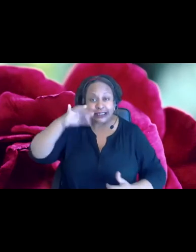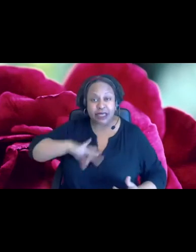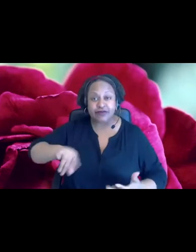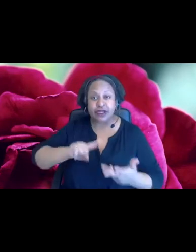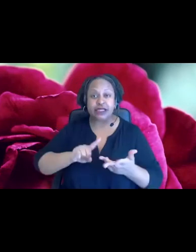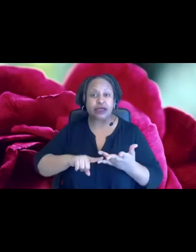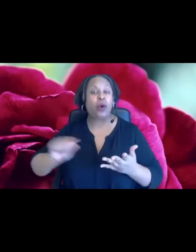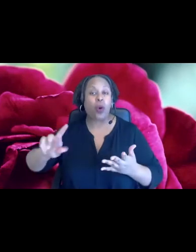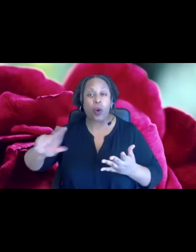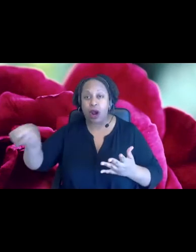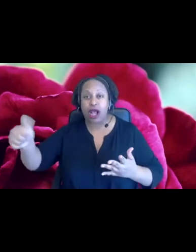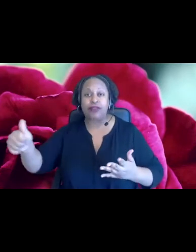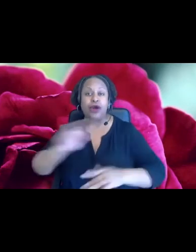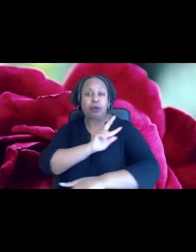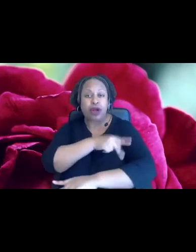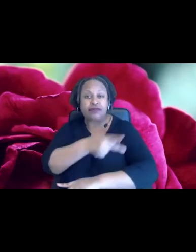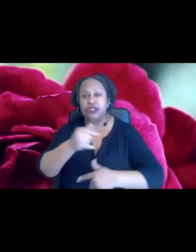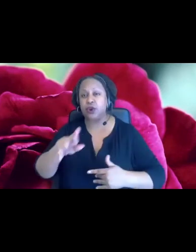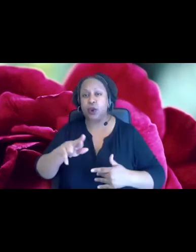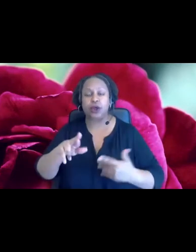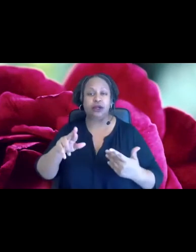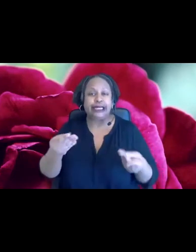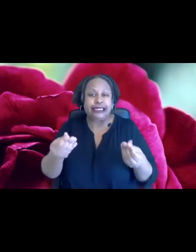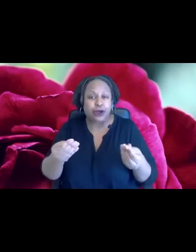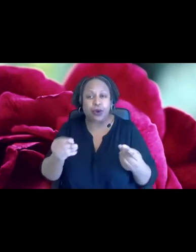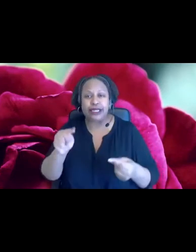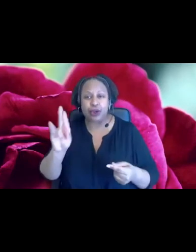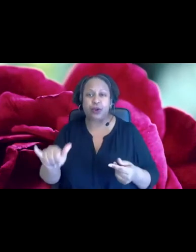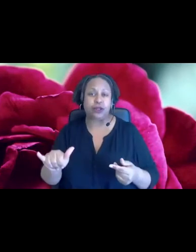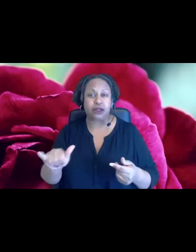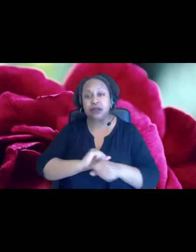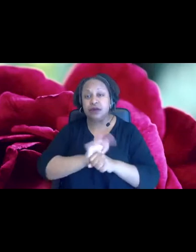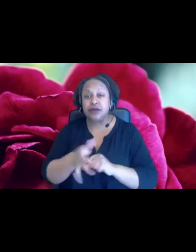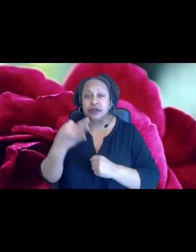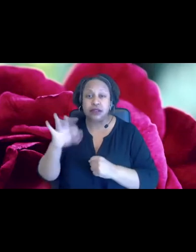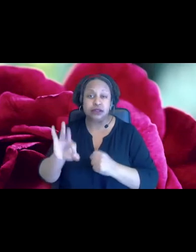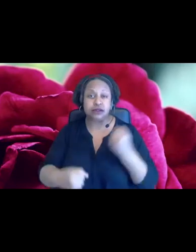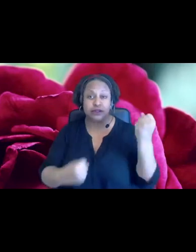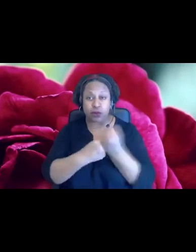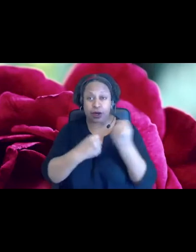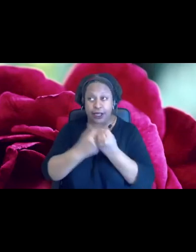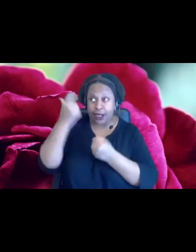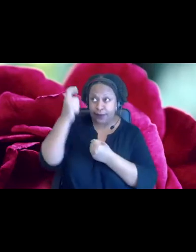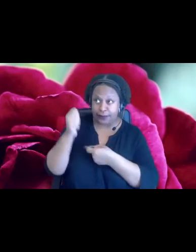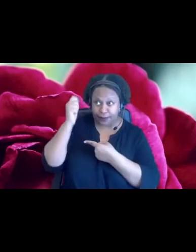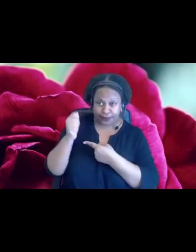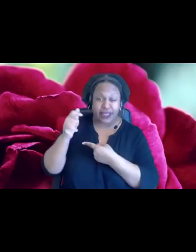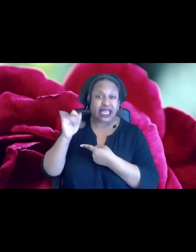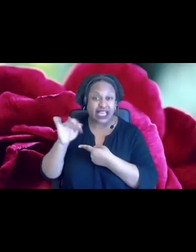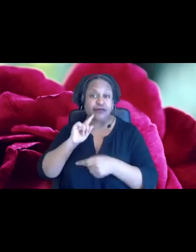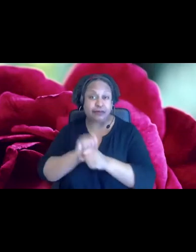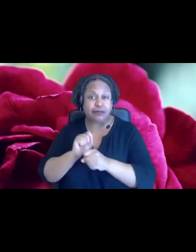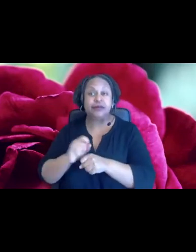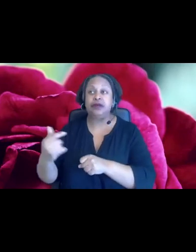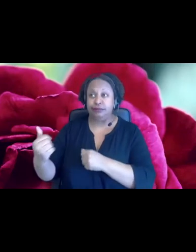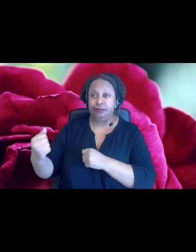or territorial COVID-19 support, you will receive or should have received a